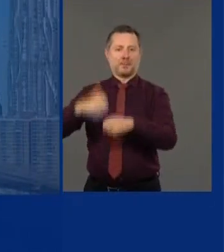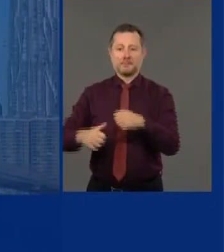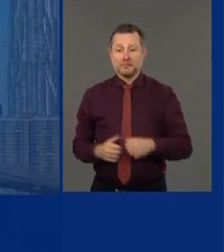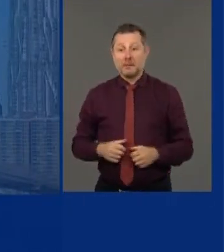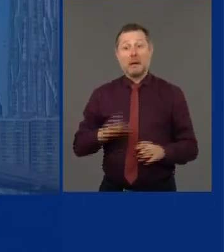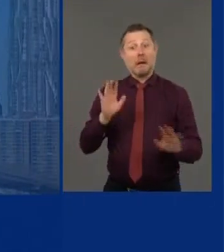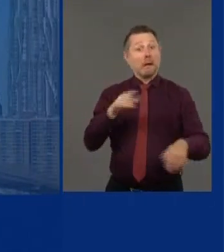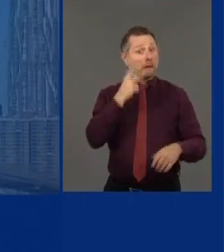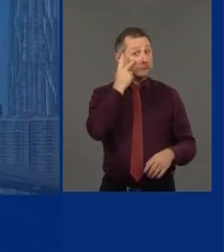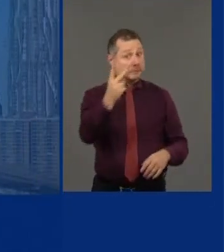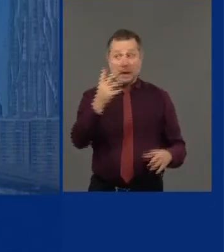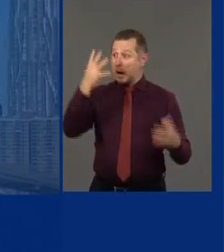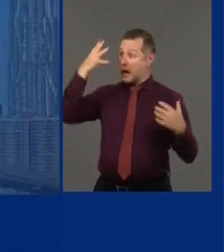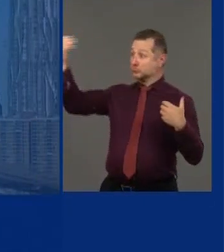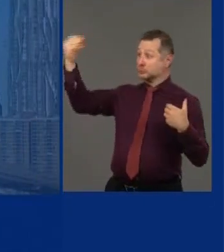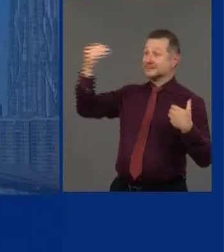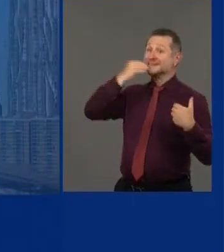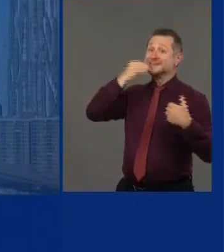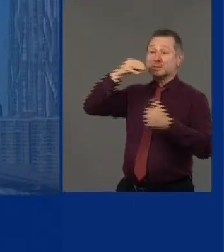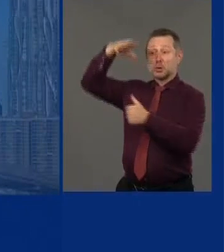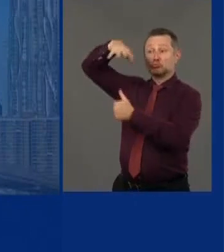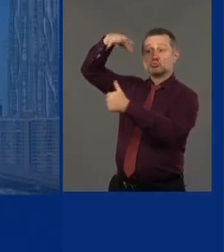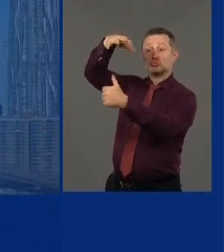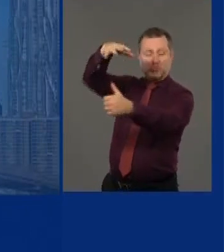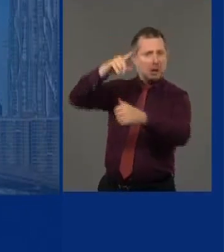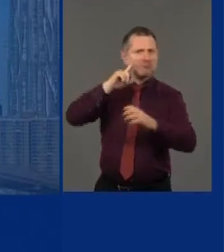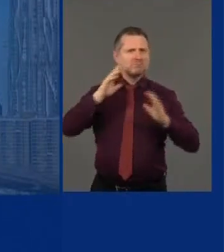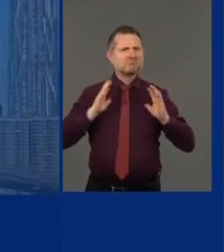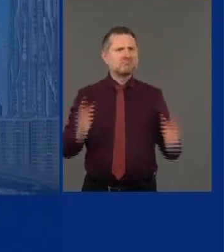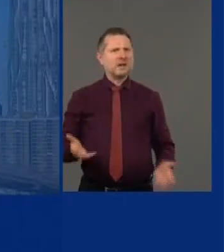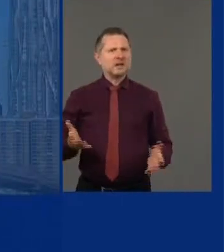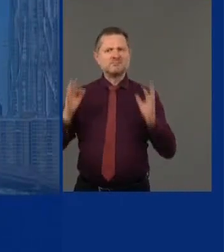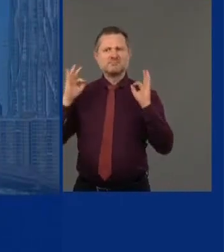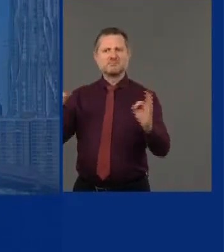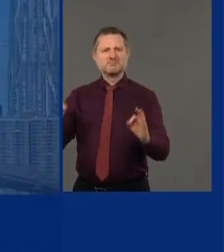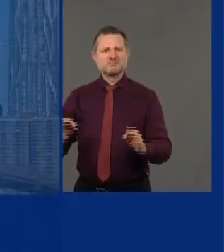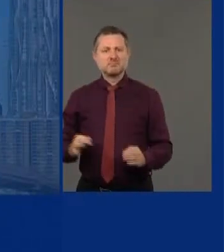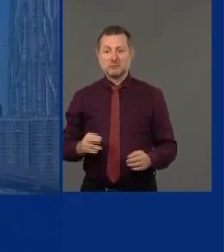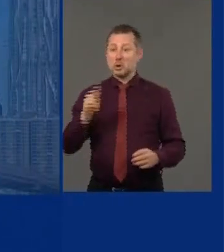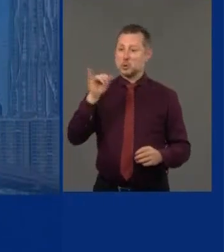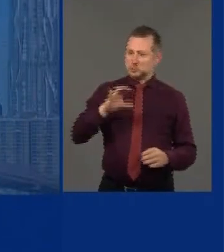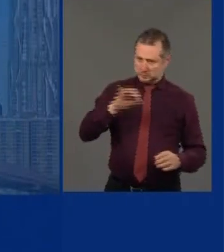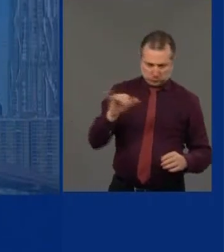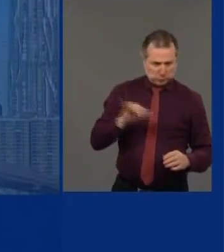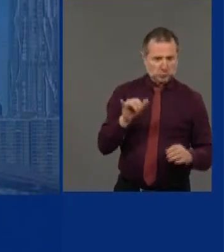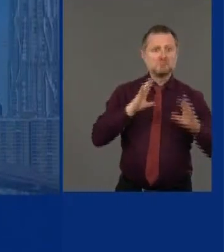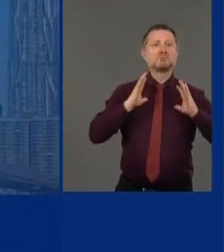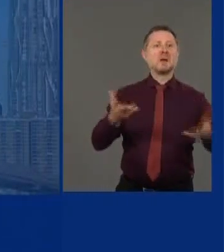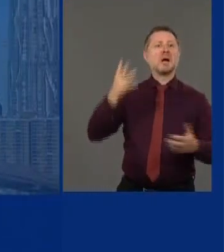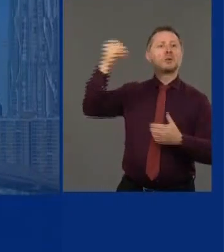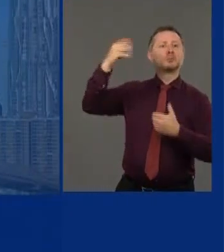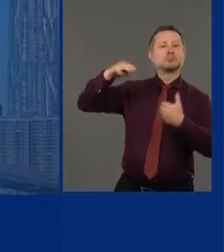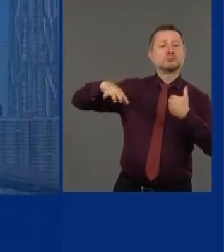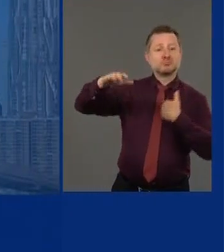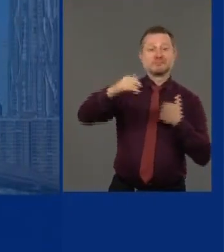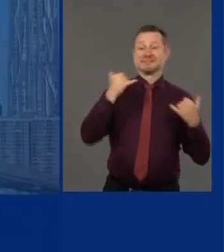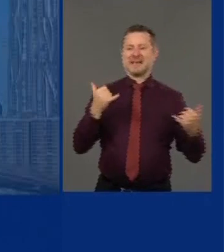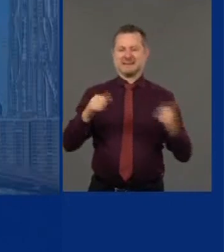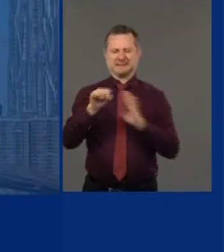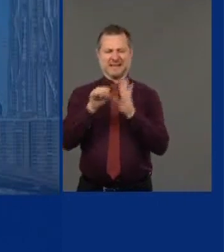dining has worked very well all across the state, New York City included. The state's going to be reviewing the